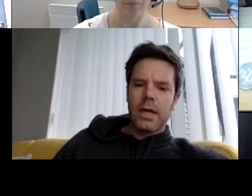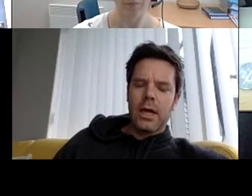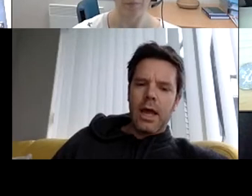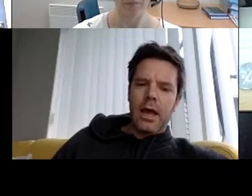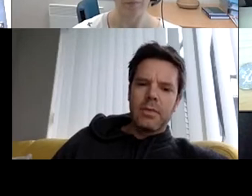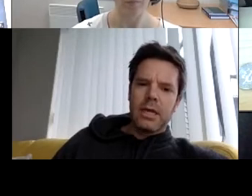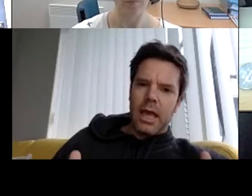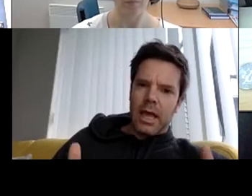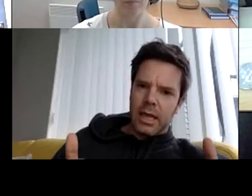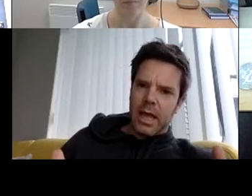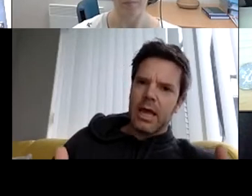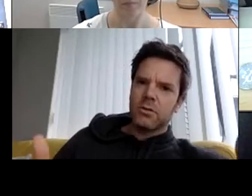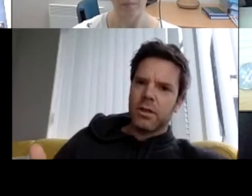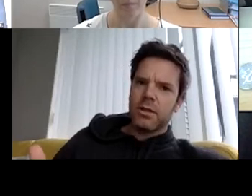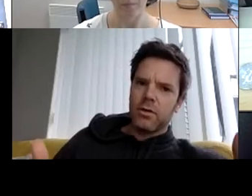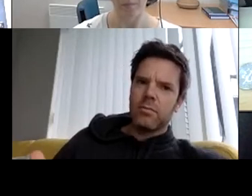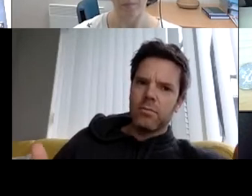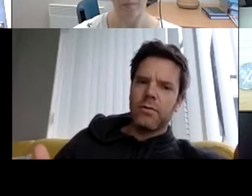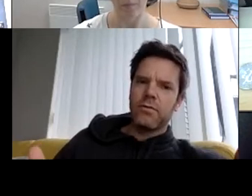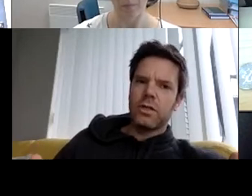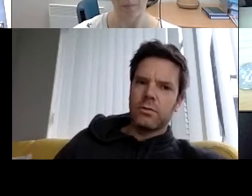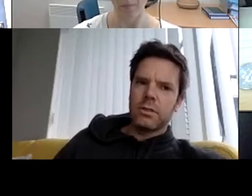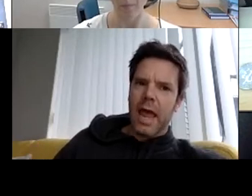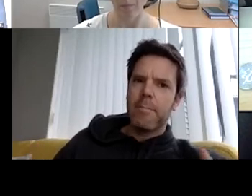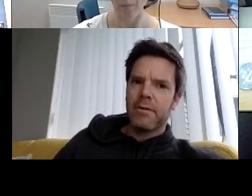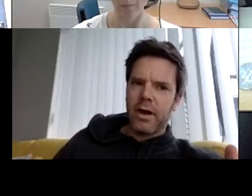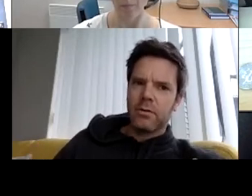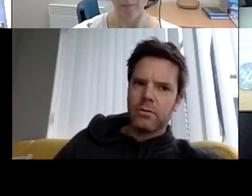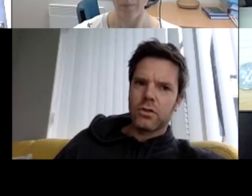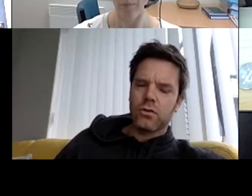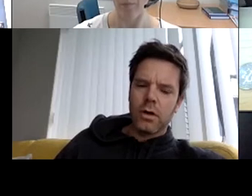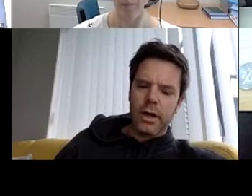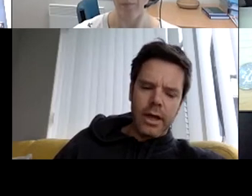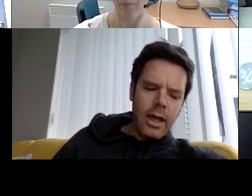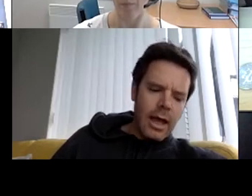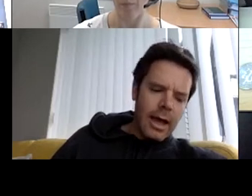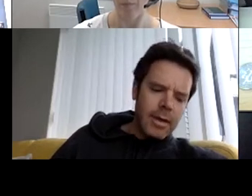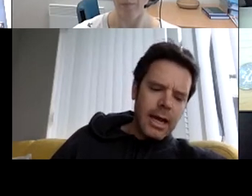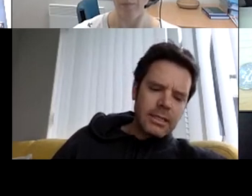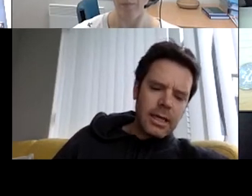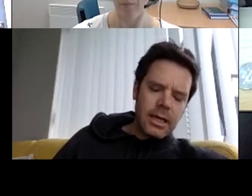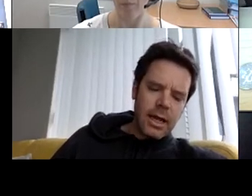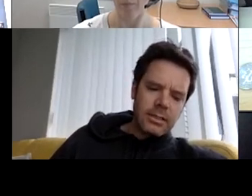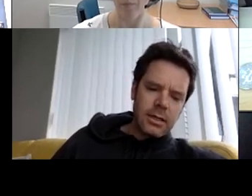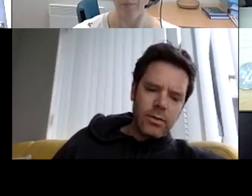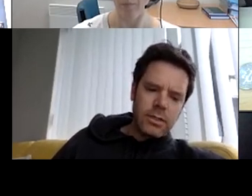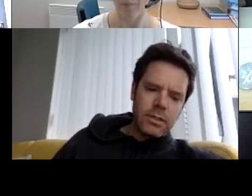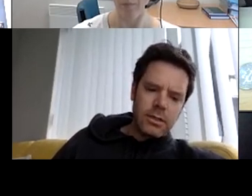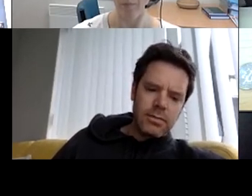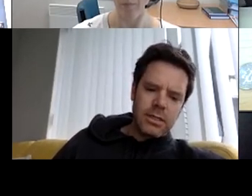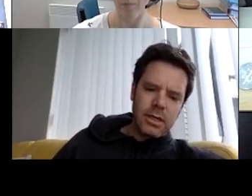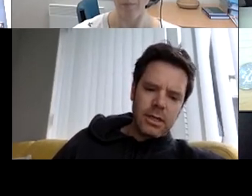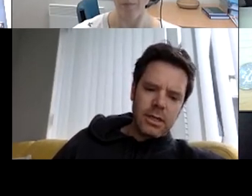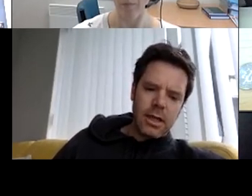where the encounter with the term refugee was amplified or stronger. And I ask that question